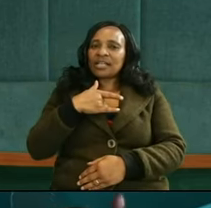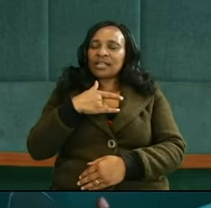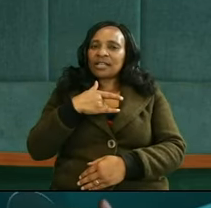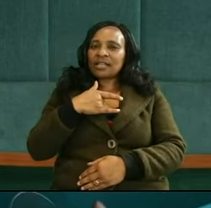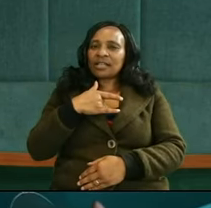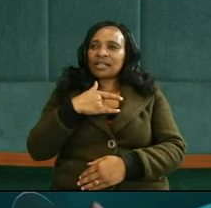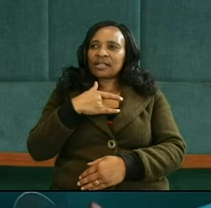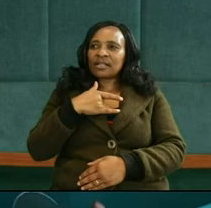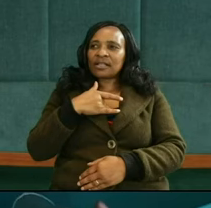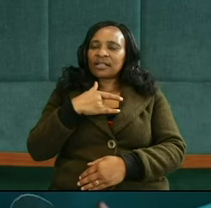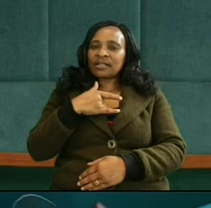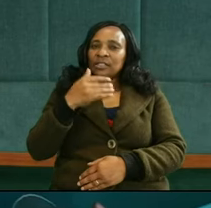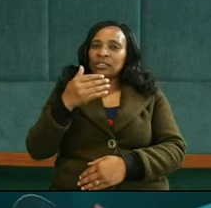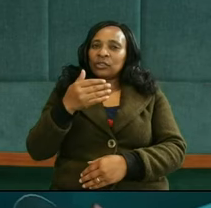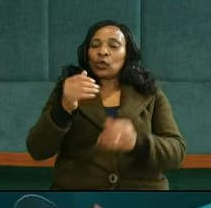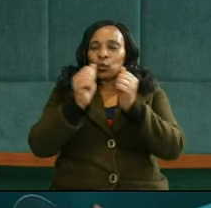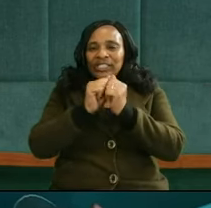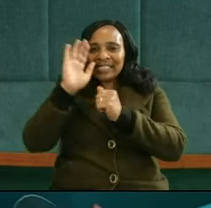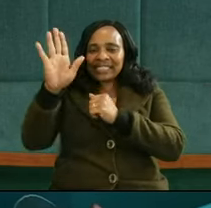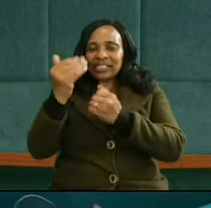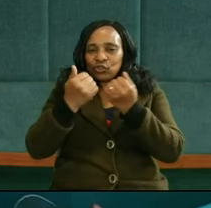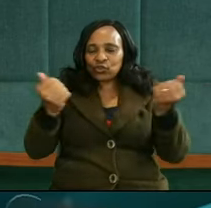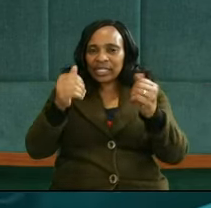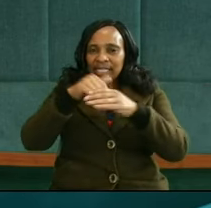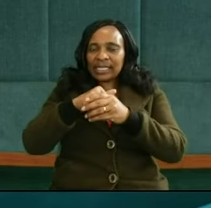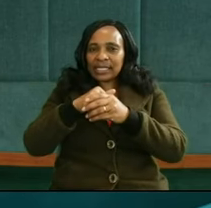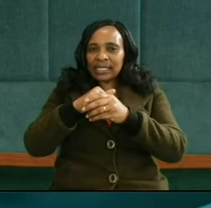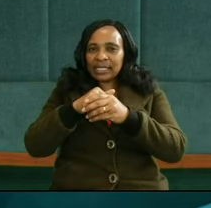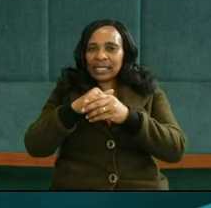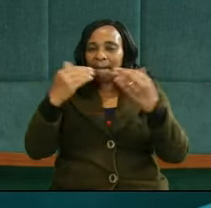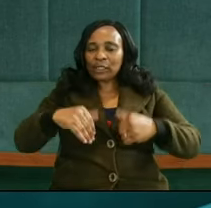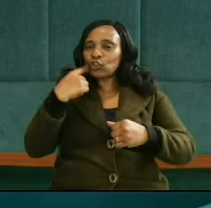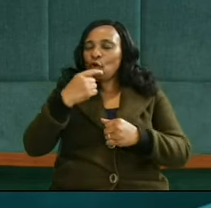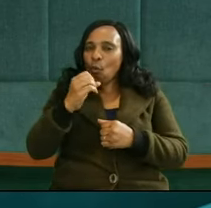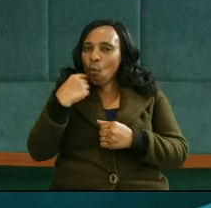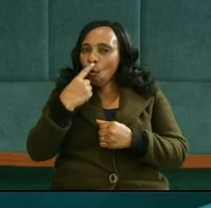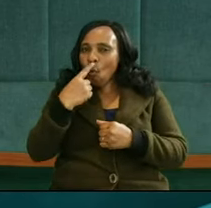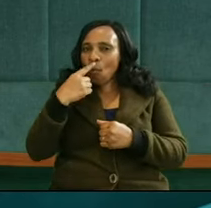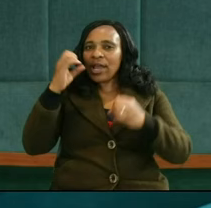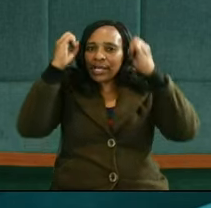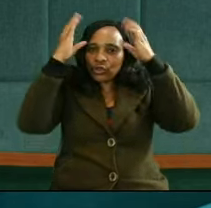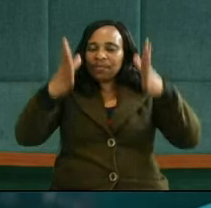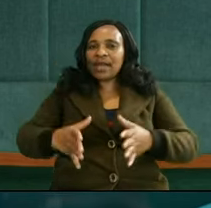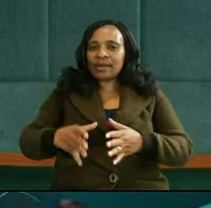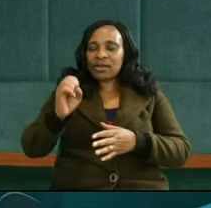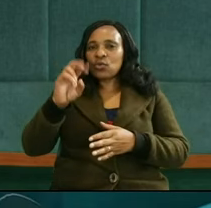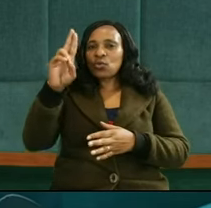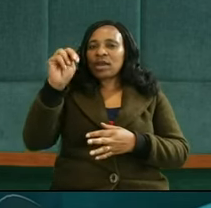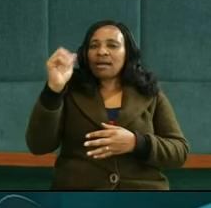God, and the Ethiopian Eunuch." But suffice it that we call it today